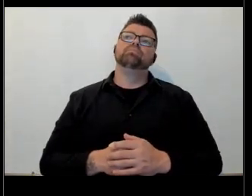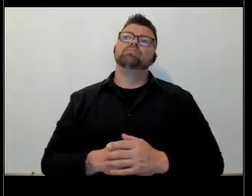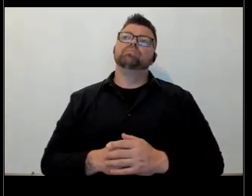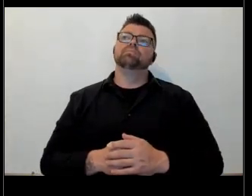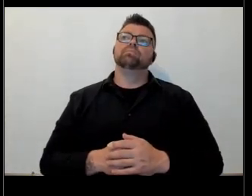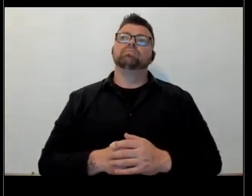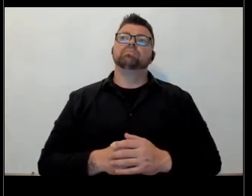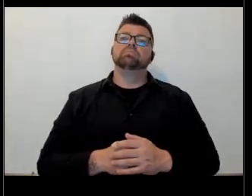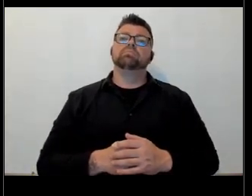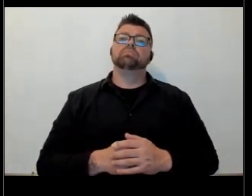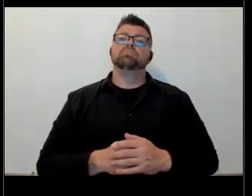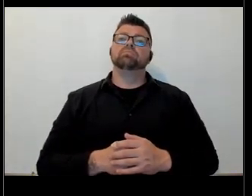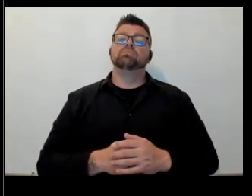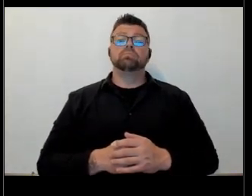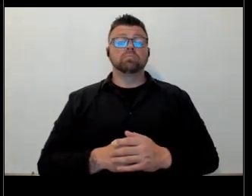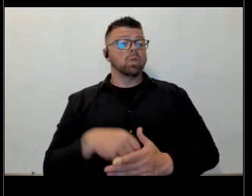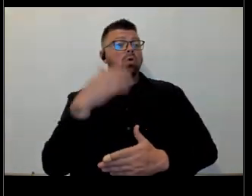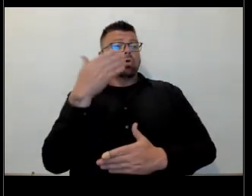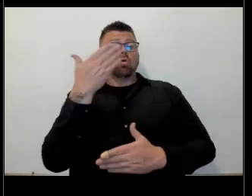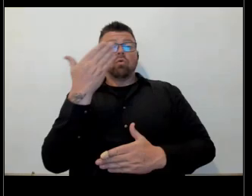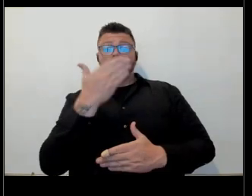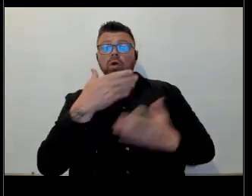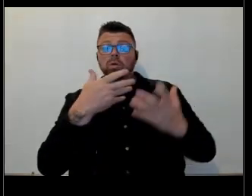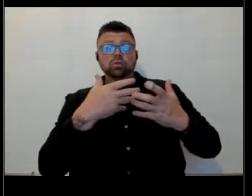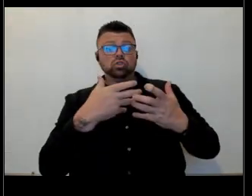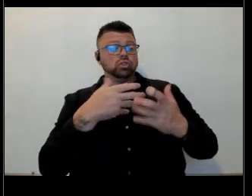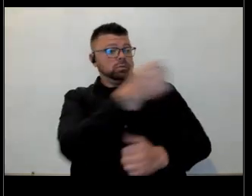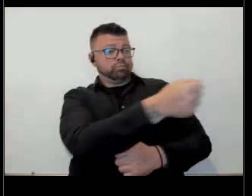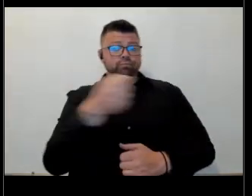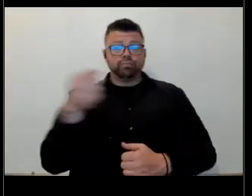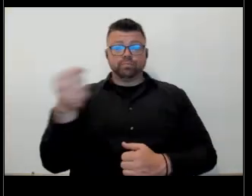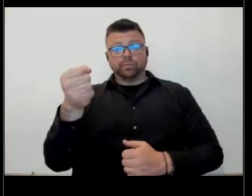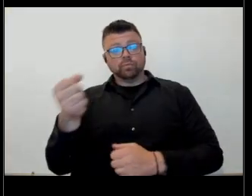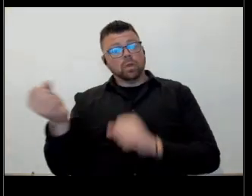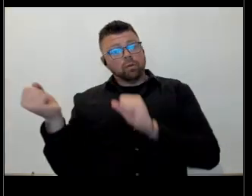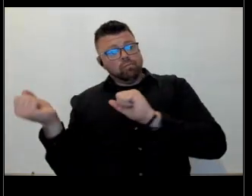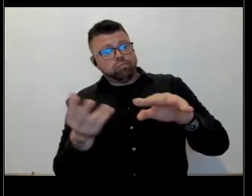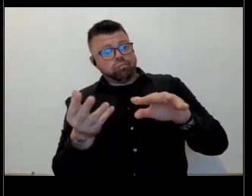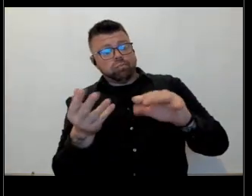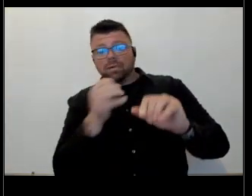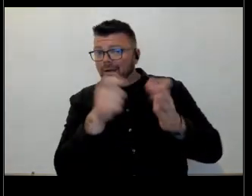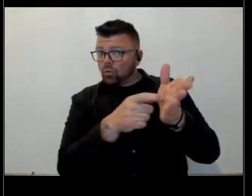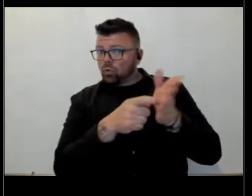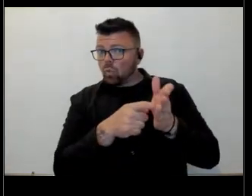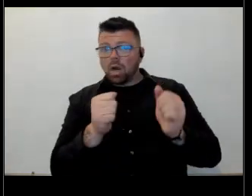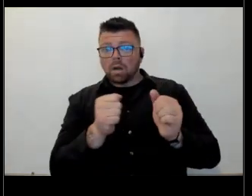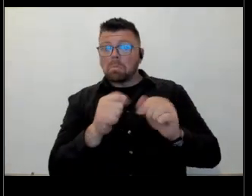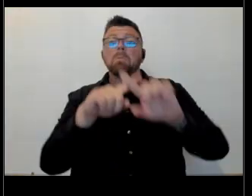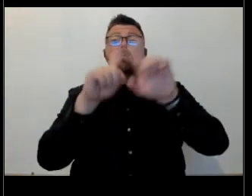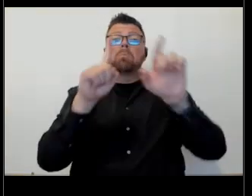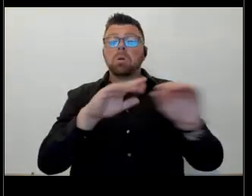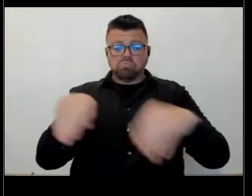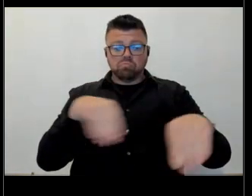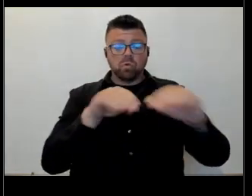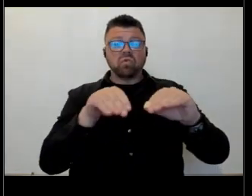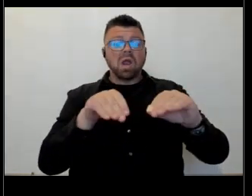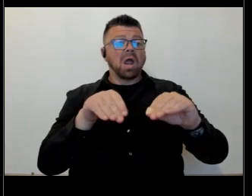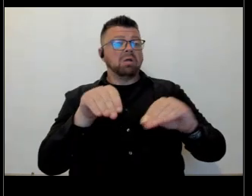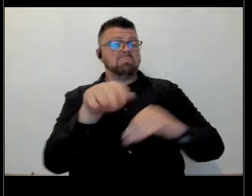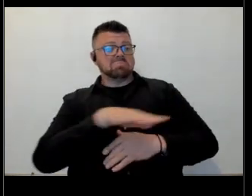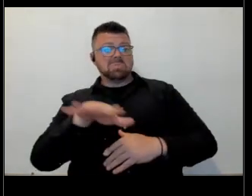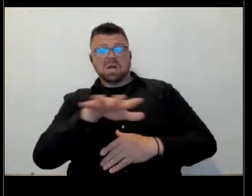Although front-loading machines are not required, adequate maneuvering space must be provided